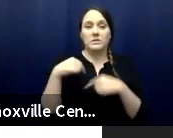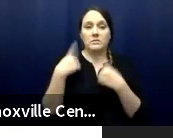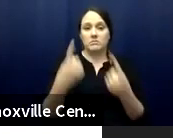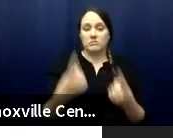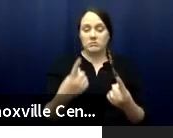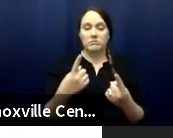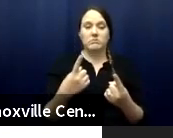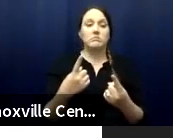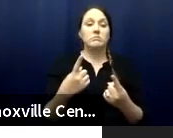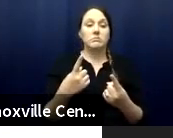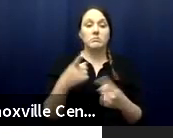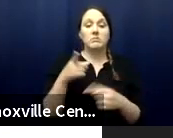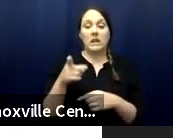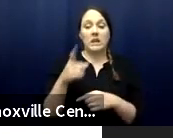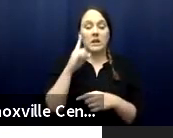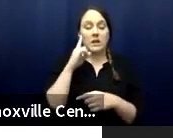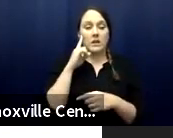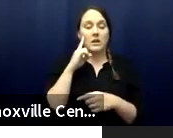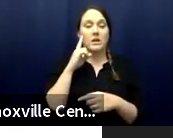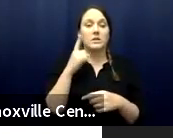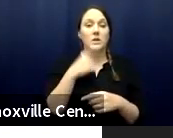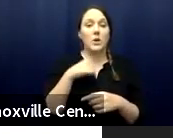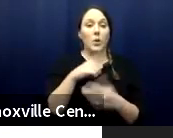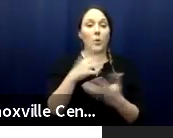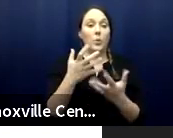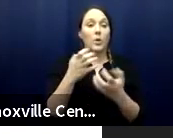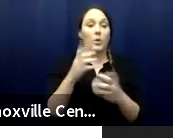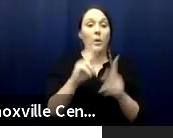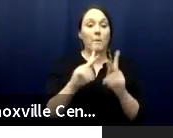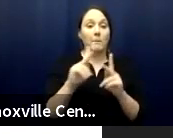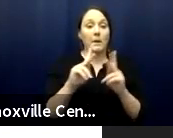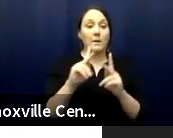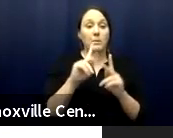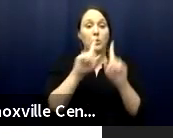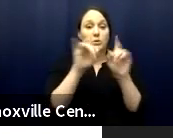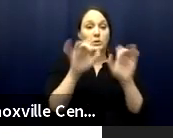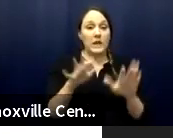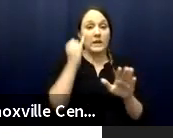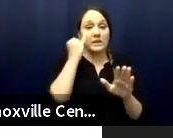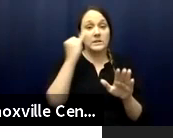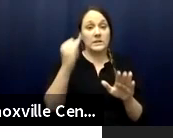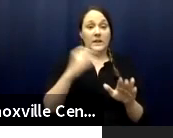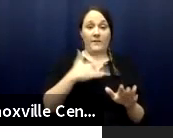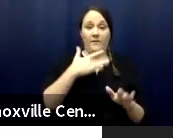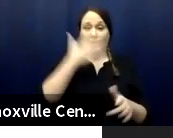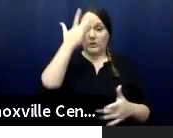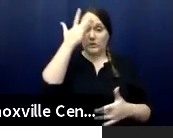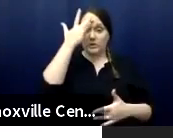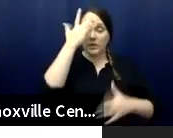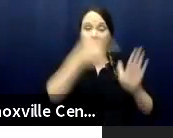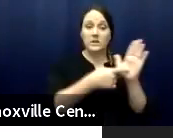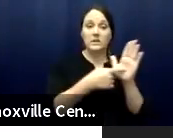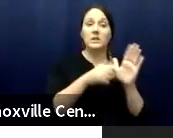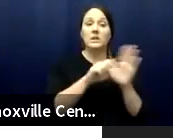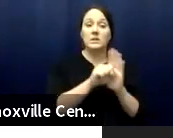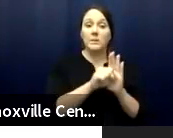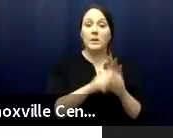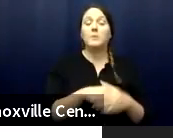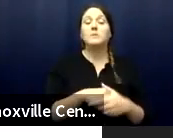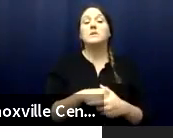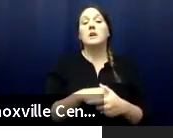is that we want people, if they're having symptoms, to be tested. I still sense